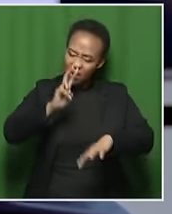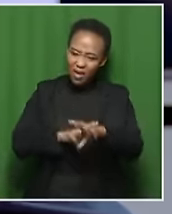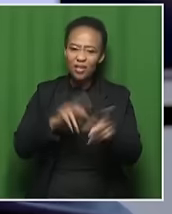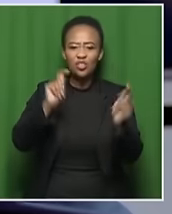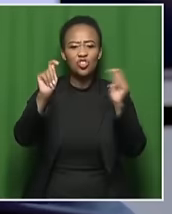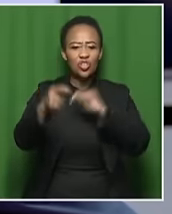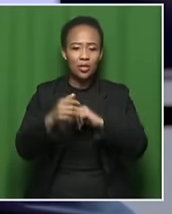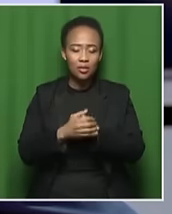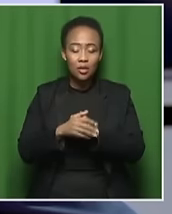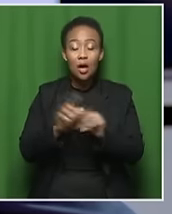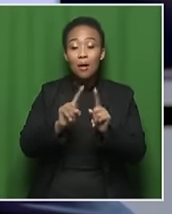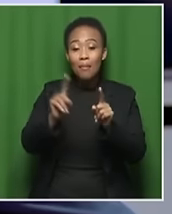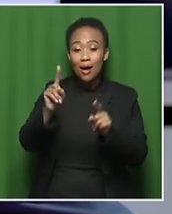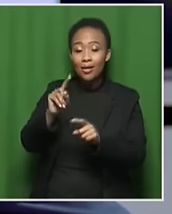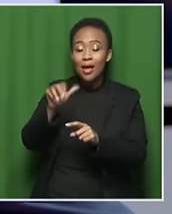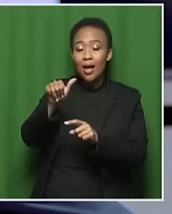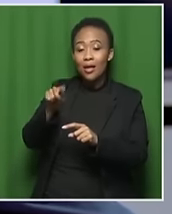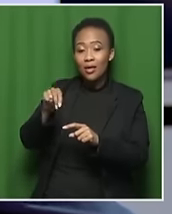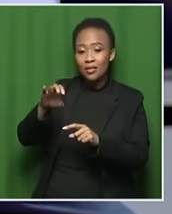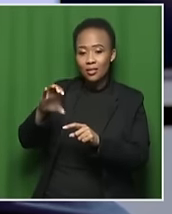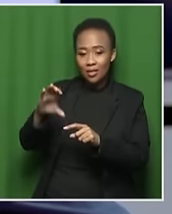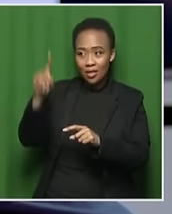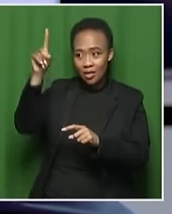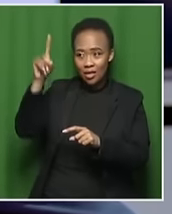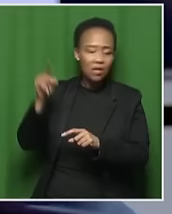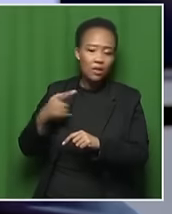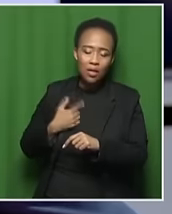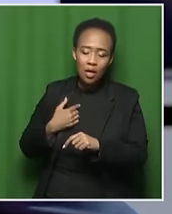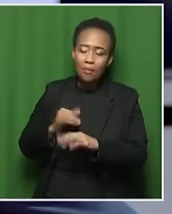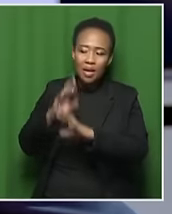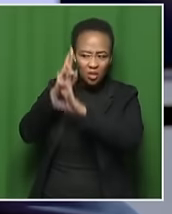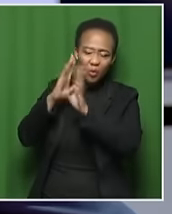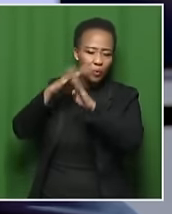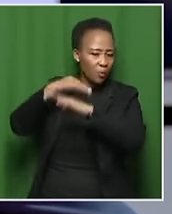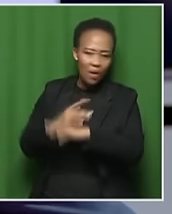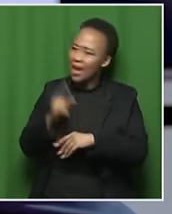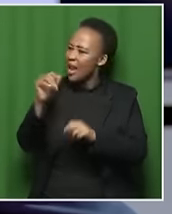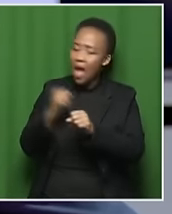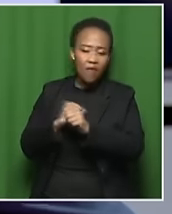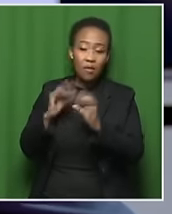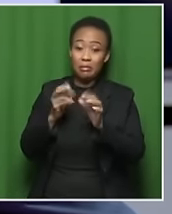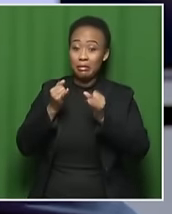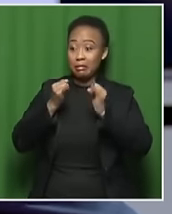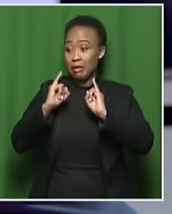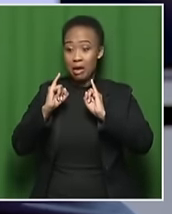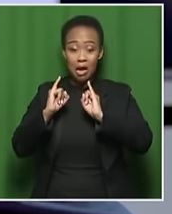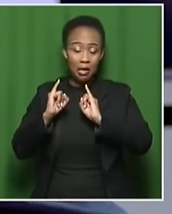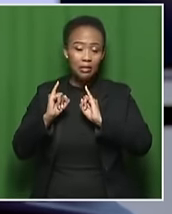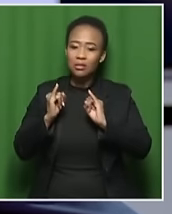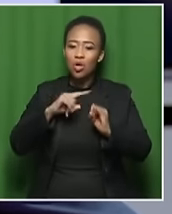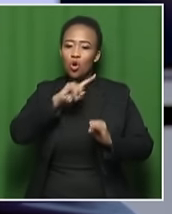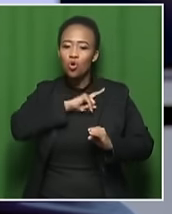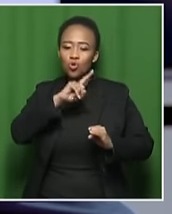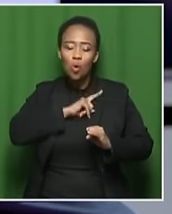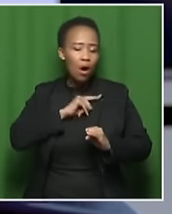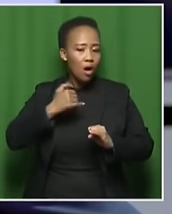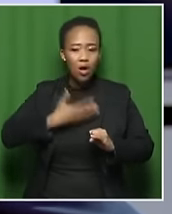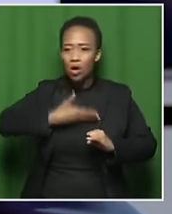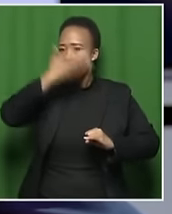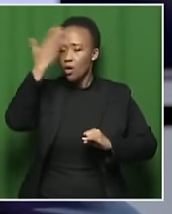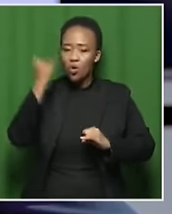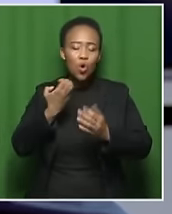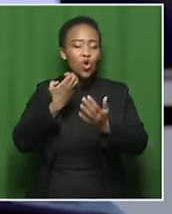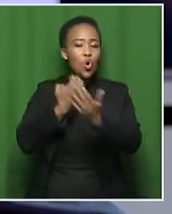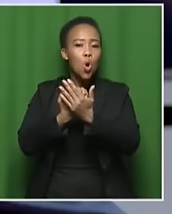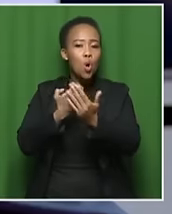disrespect, have treated this matter with kid gloves because they don't know how to deal with the issue of economic flight